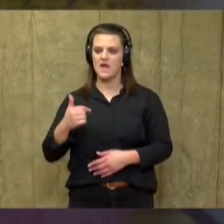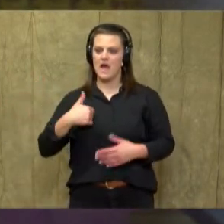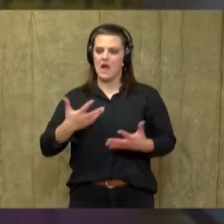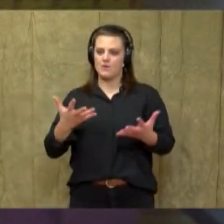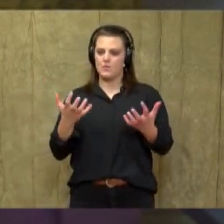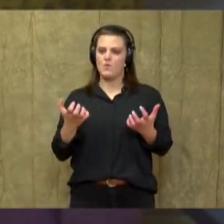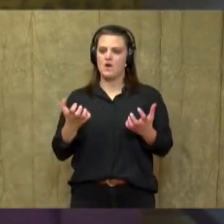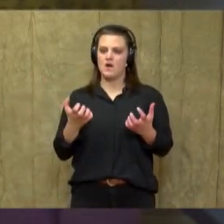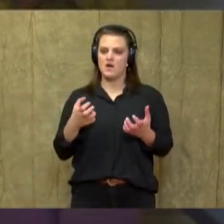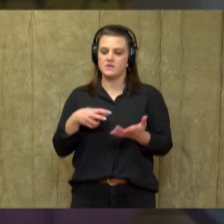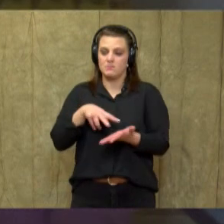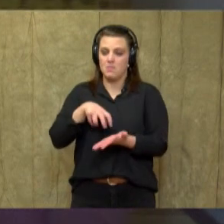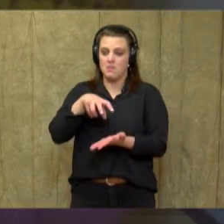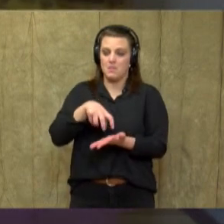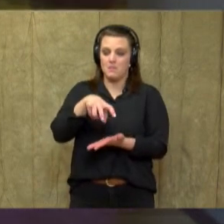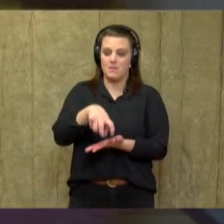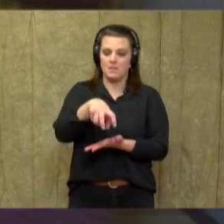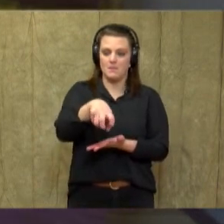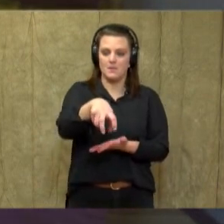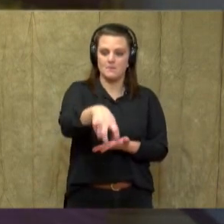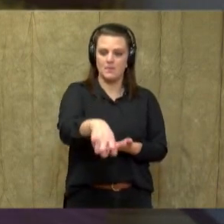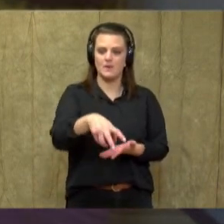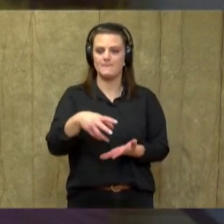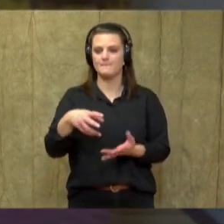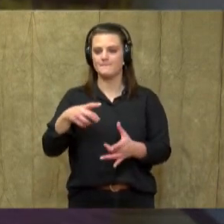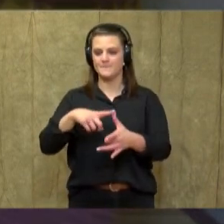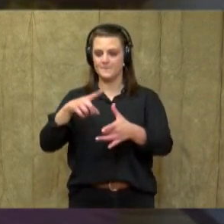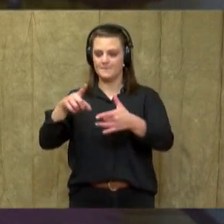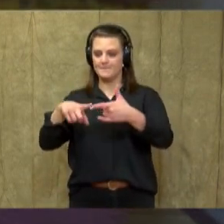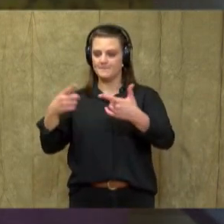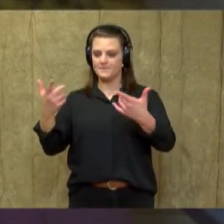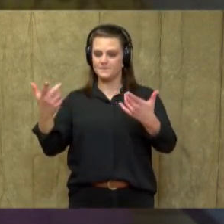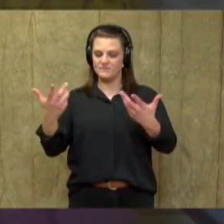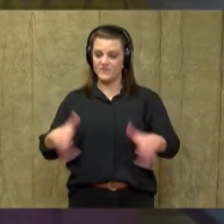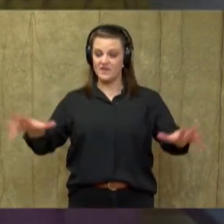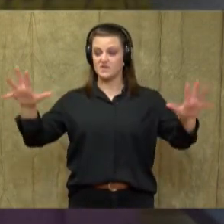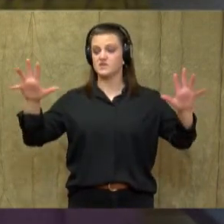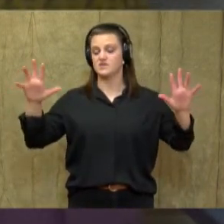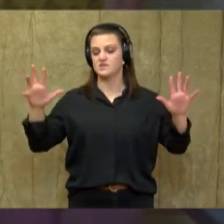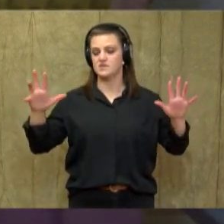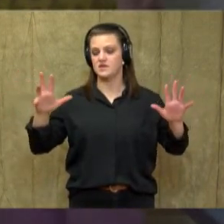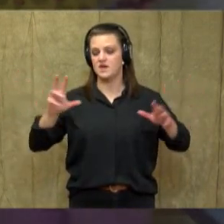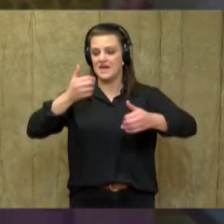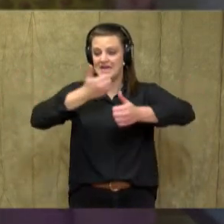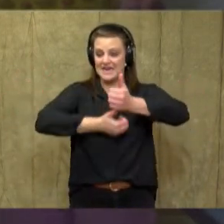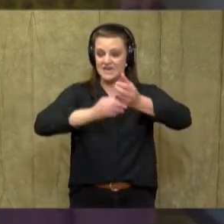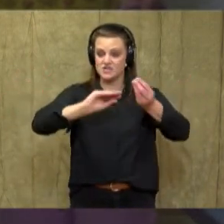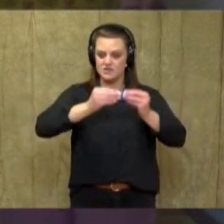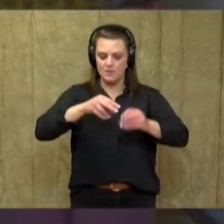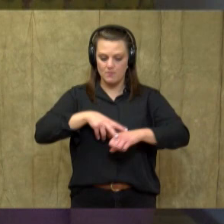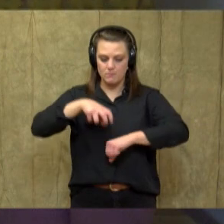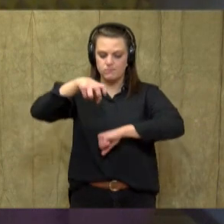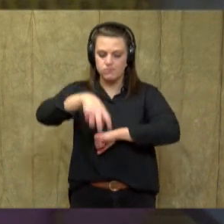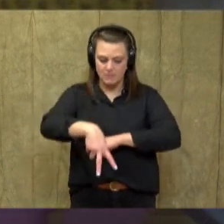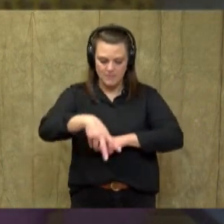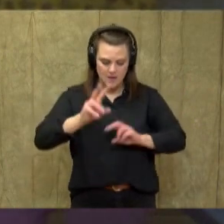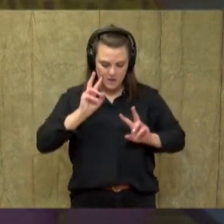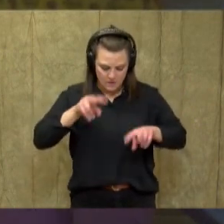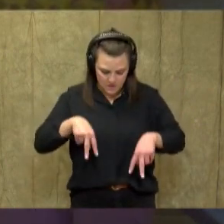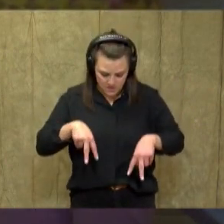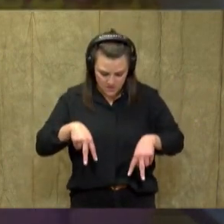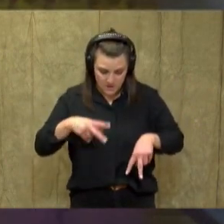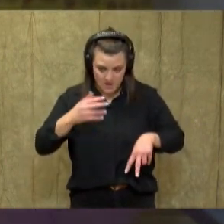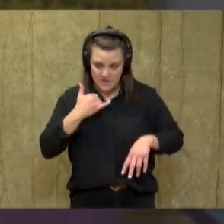to complete my entire hopscotch board, and then each number that you land on, I want you